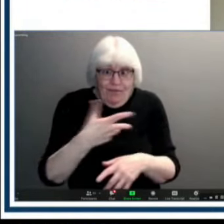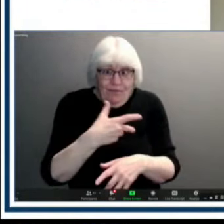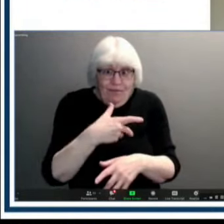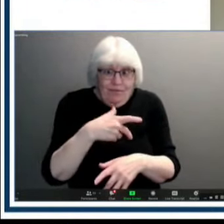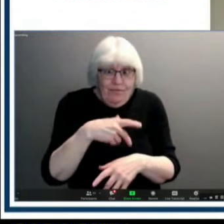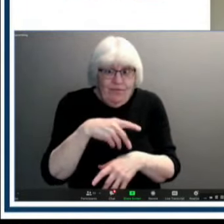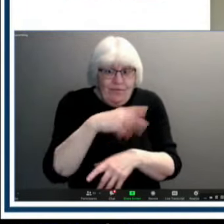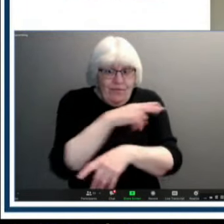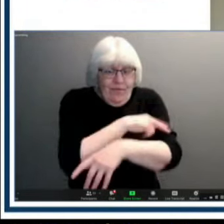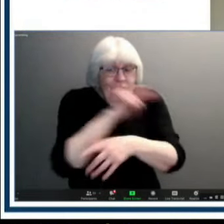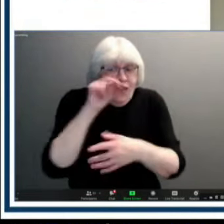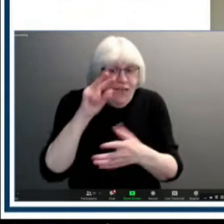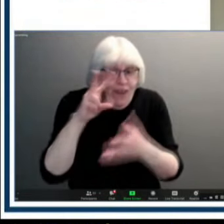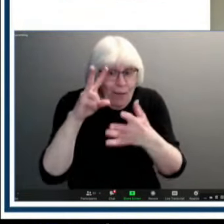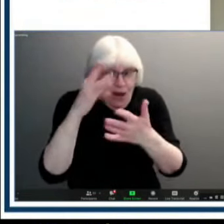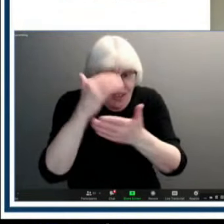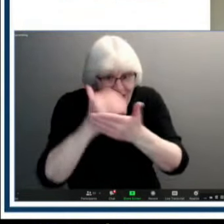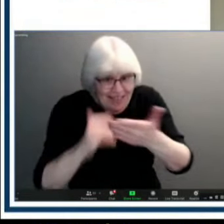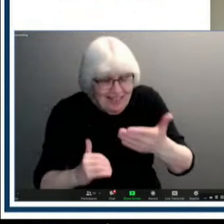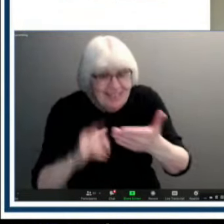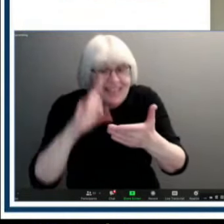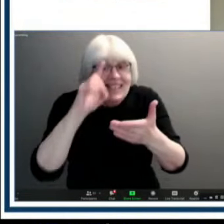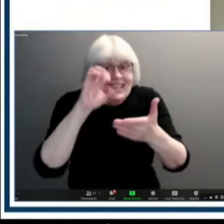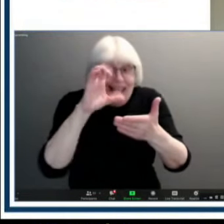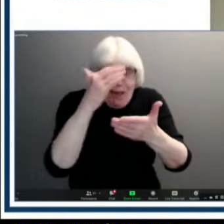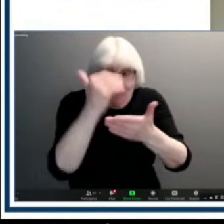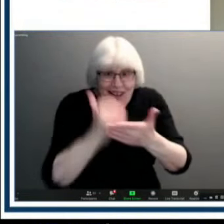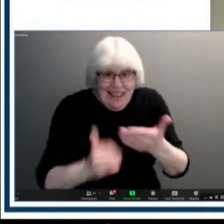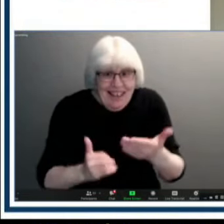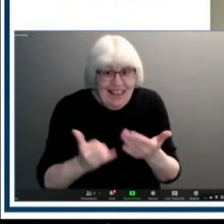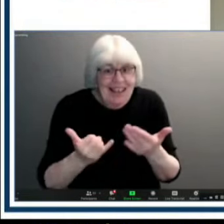major other areas. Kids,